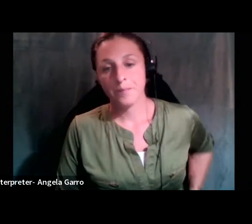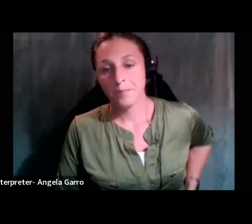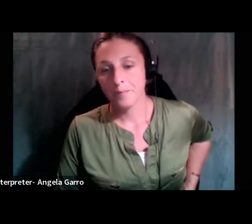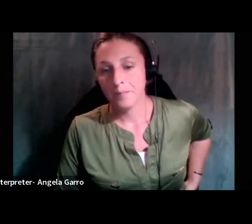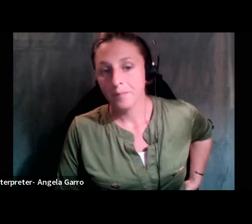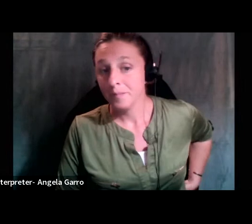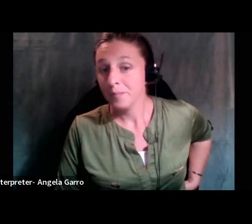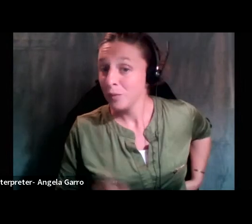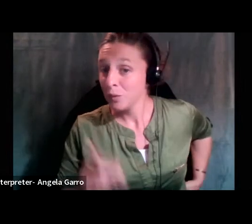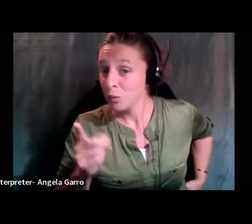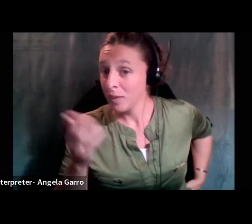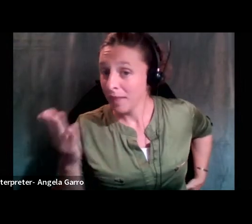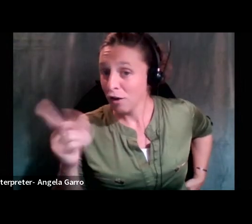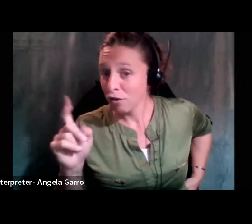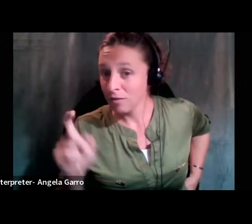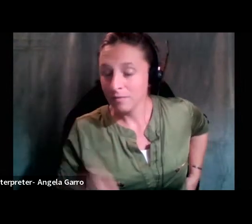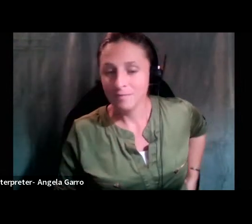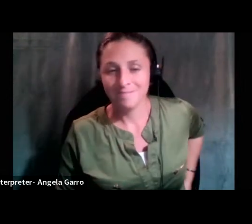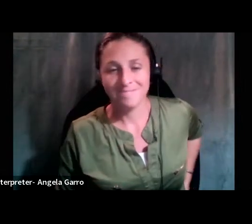Are you there?